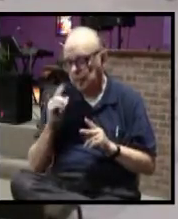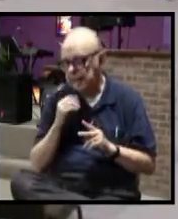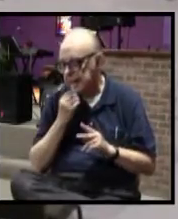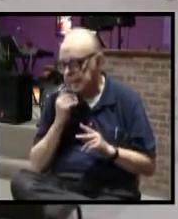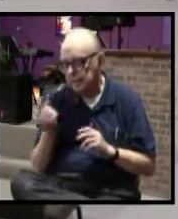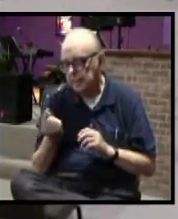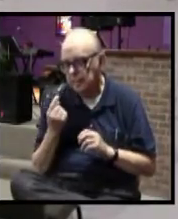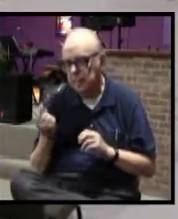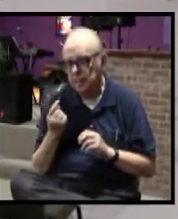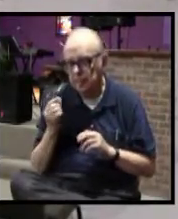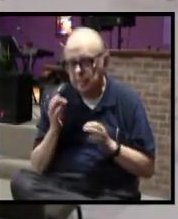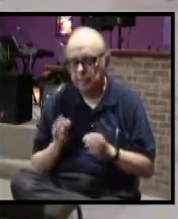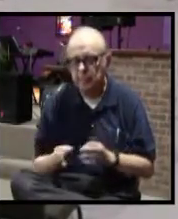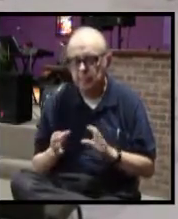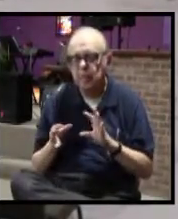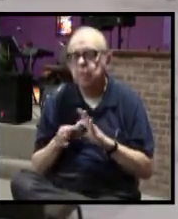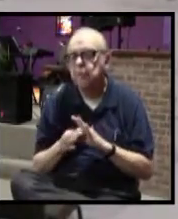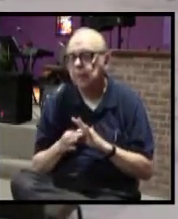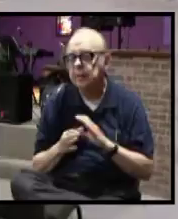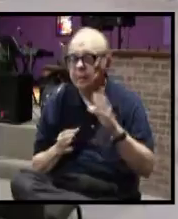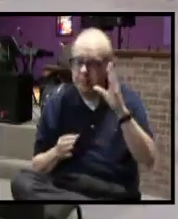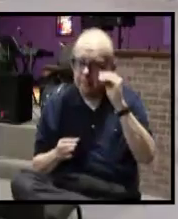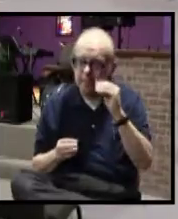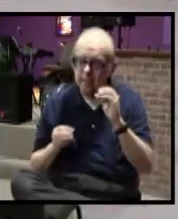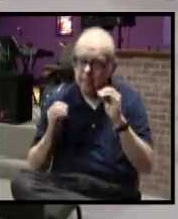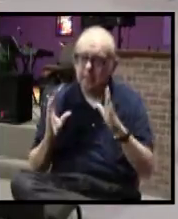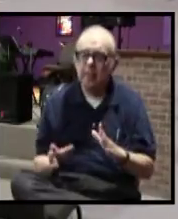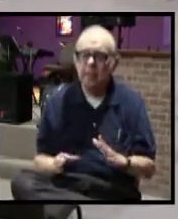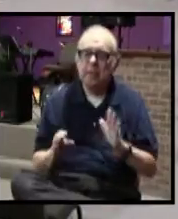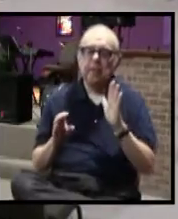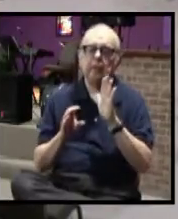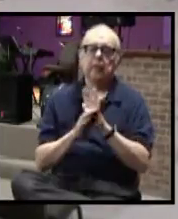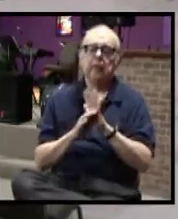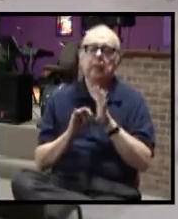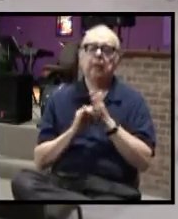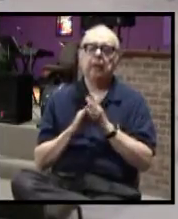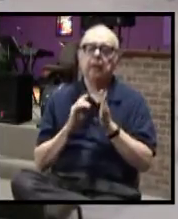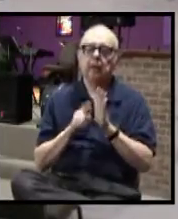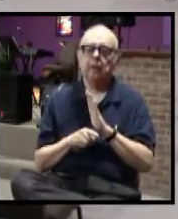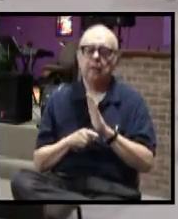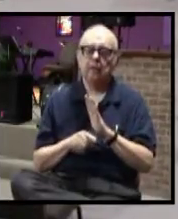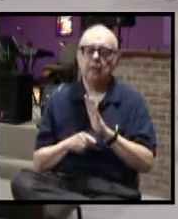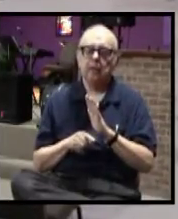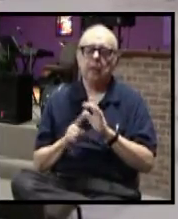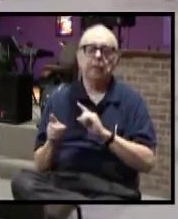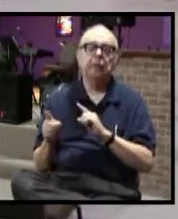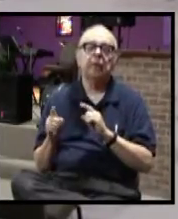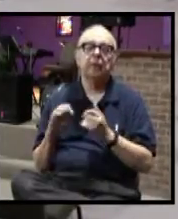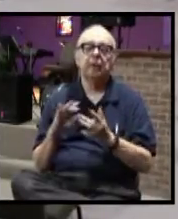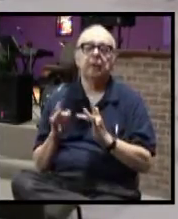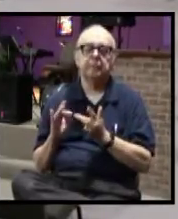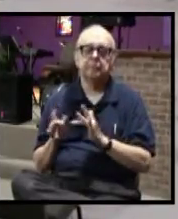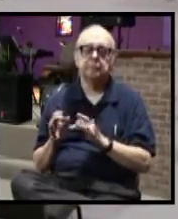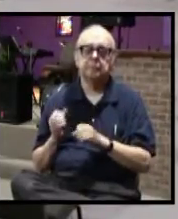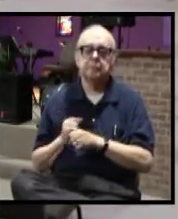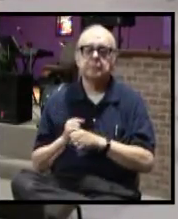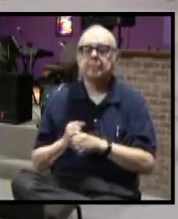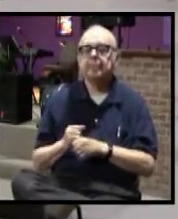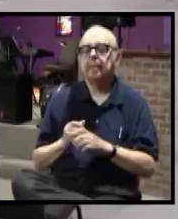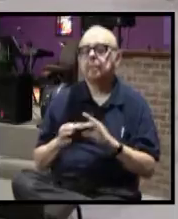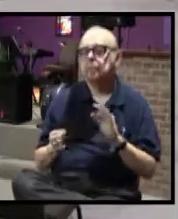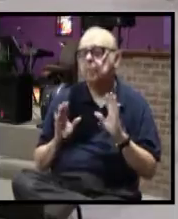eating lunch all by himself and decided to join him. A teacher snapped a picture of the moment and it went viral.